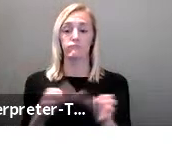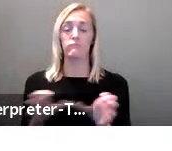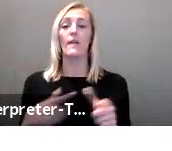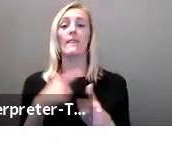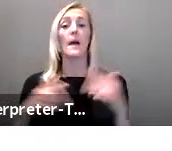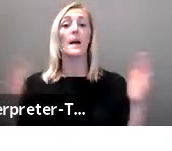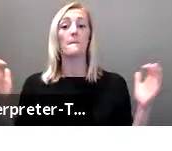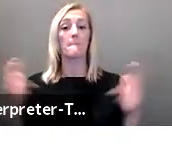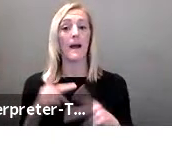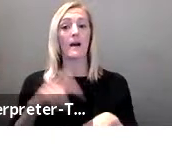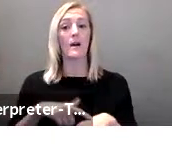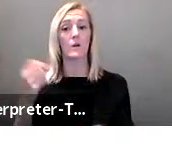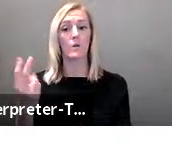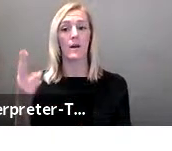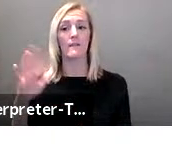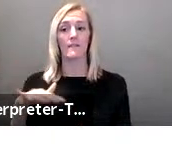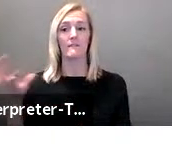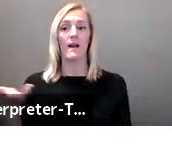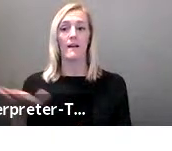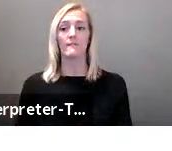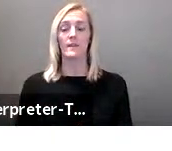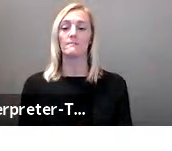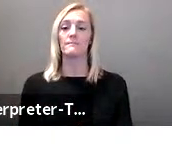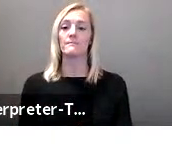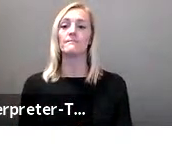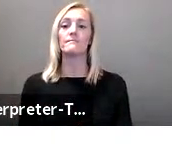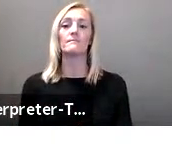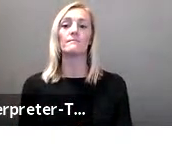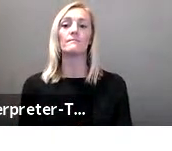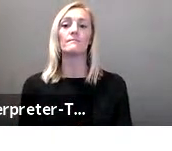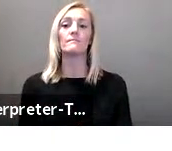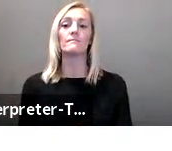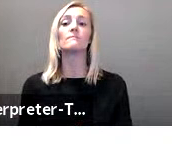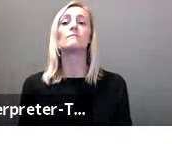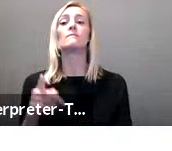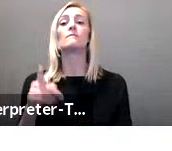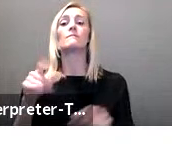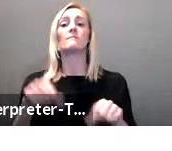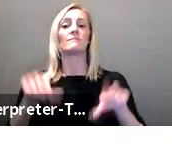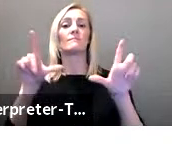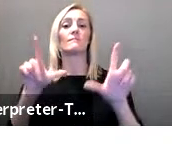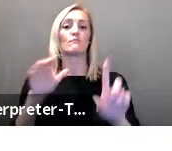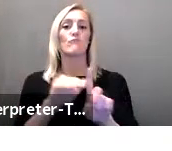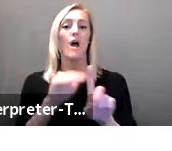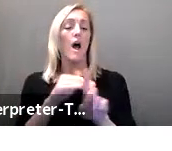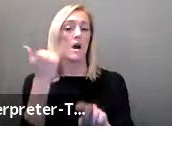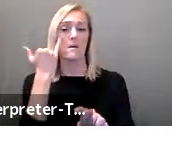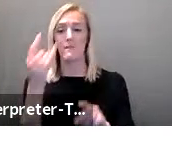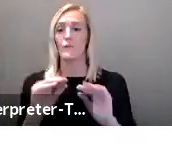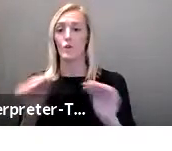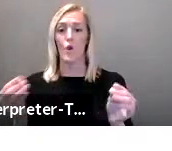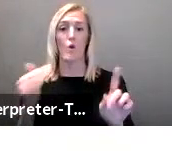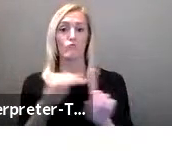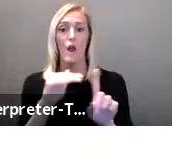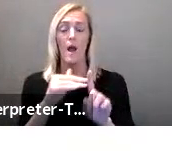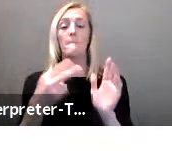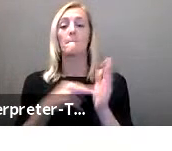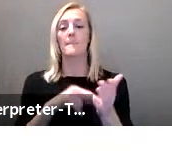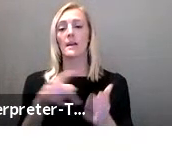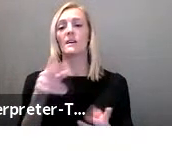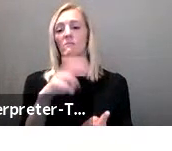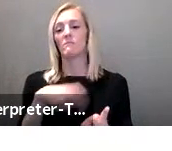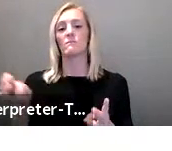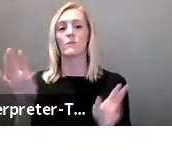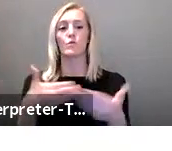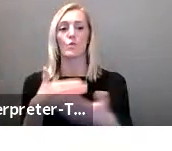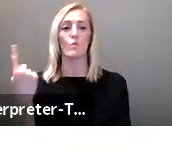want to let everybody know, I'll open these up and everyone will get prompts on their screen. If you don't get a prompt, you are in room 1, health misinformation, and you'll